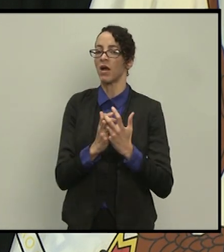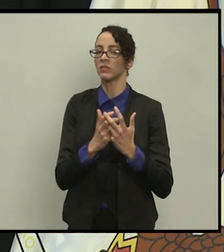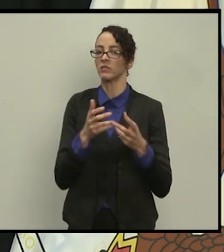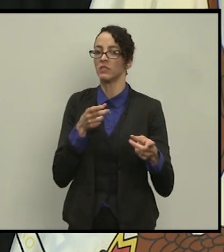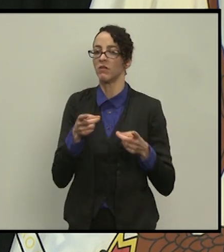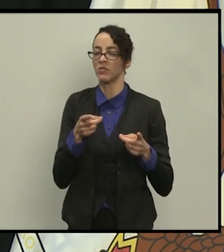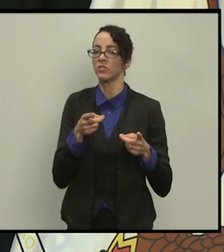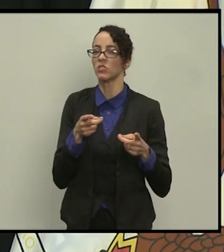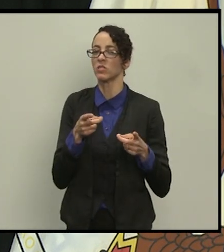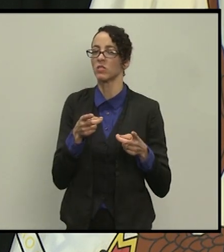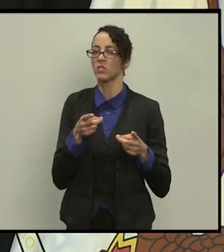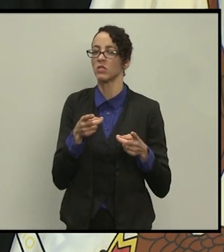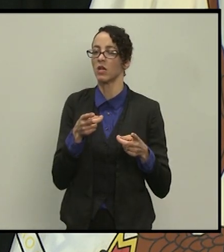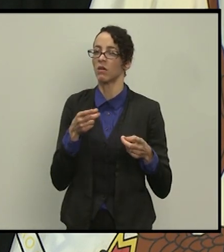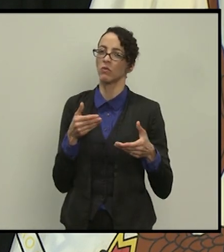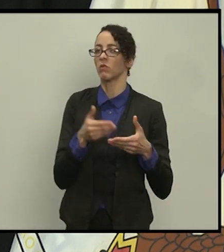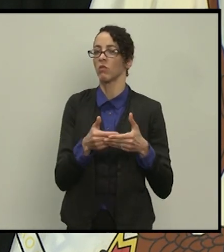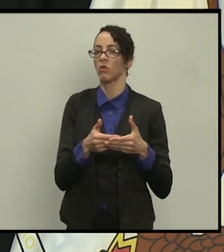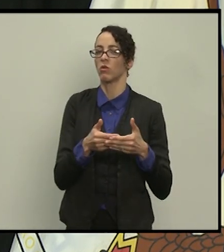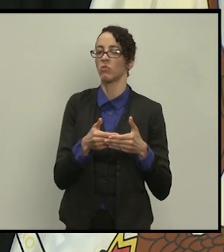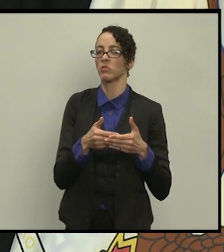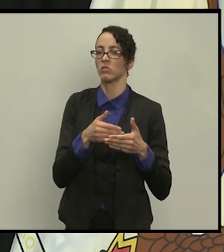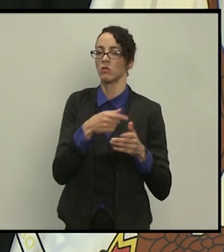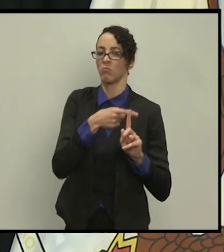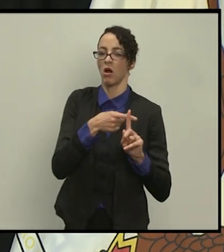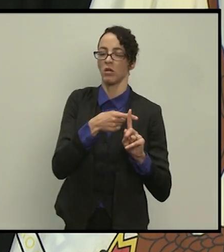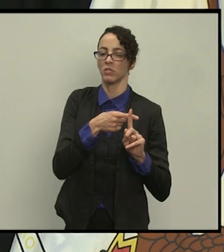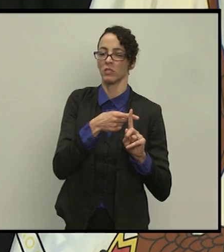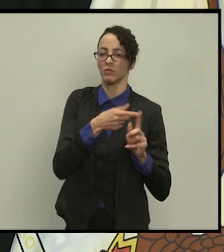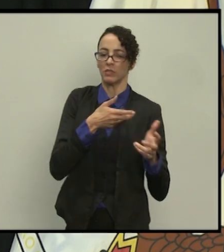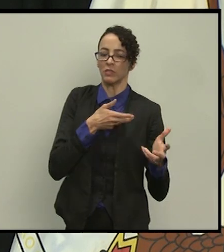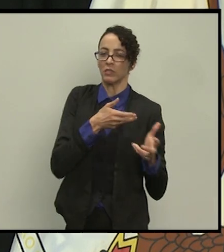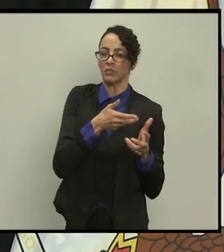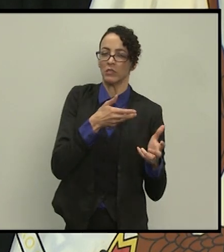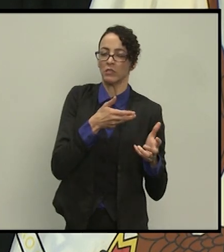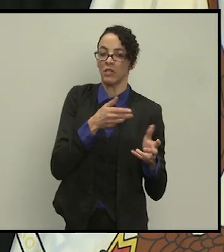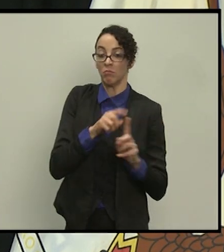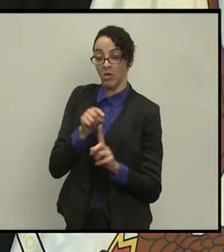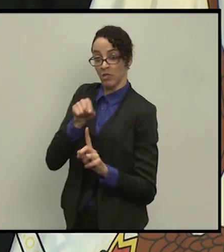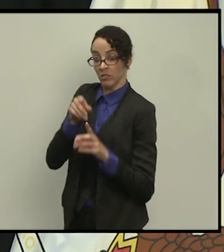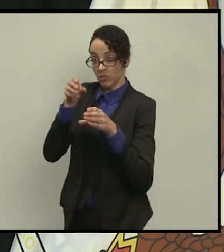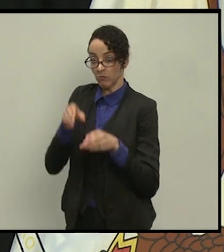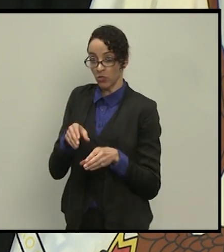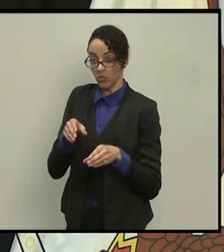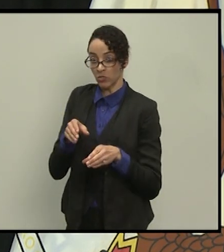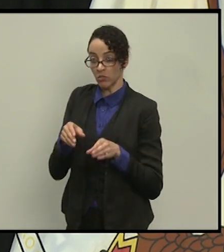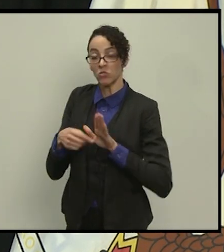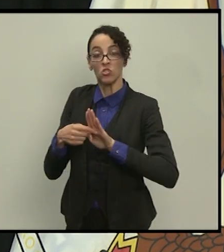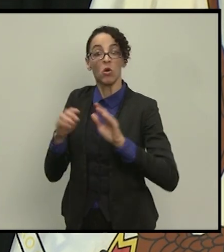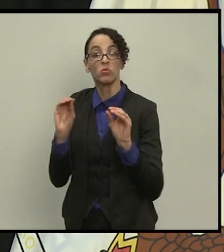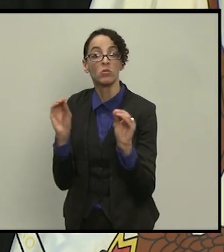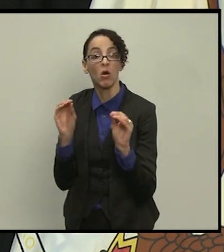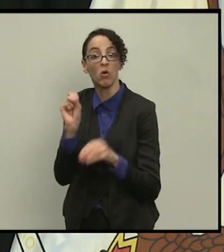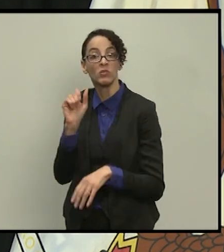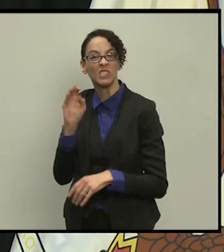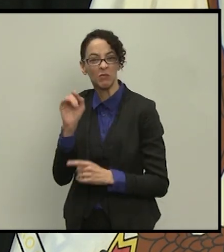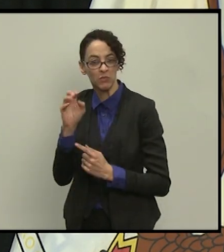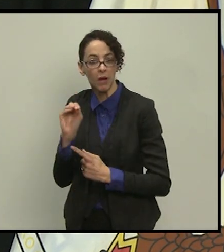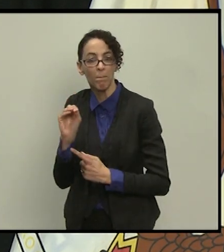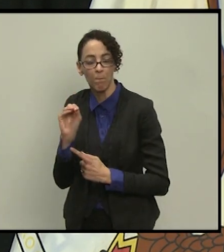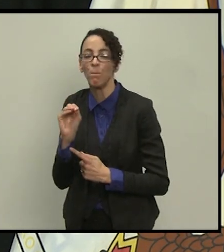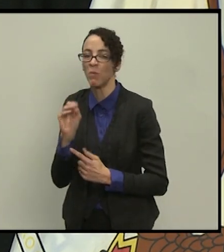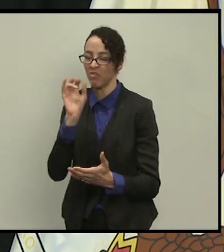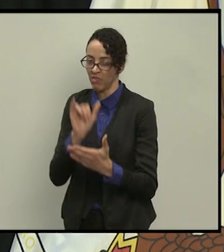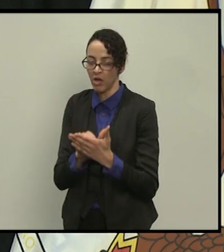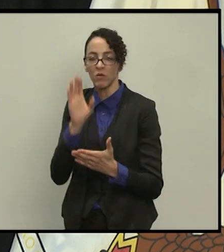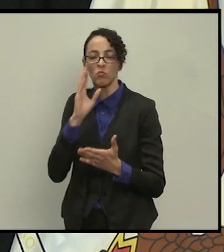symptoms. So that would be another place where we would be expanding our testing, including, of course, with